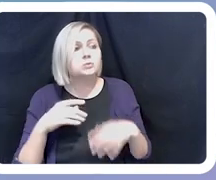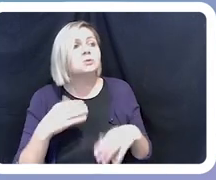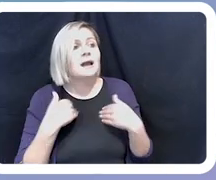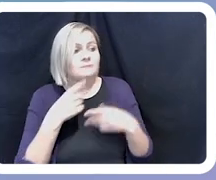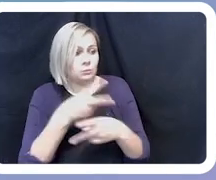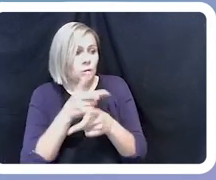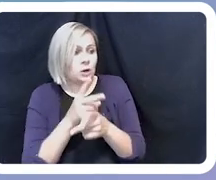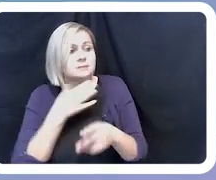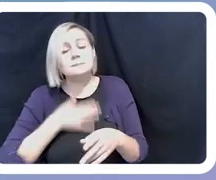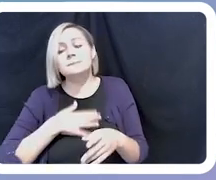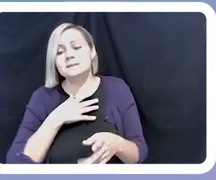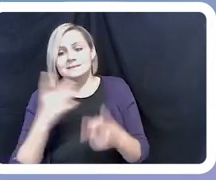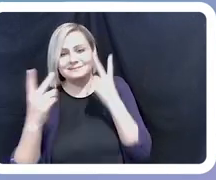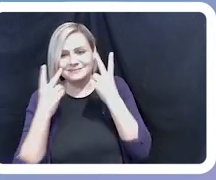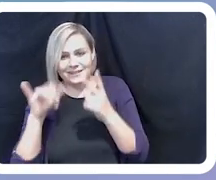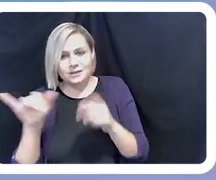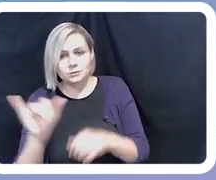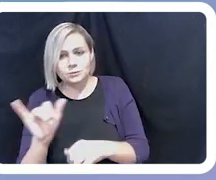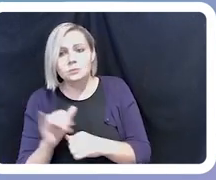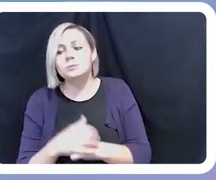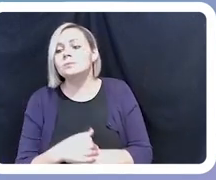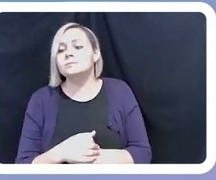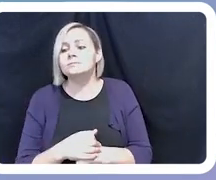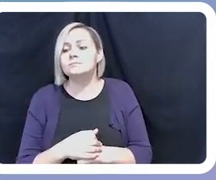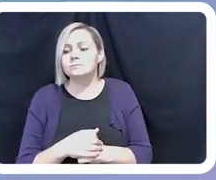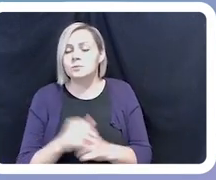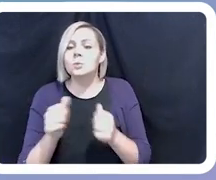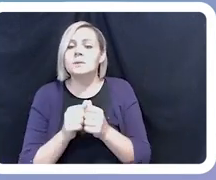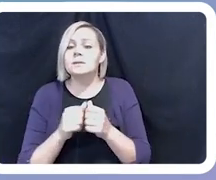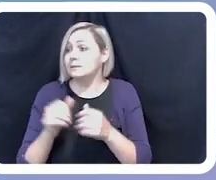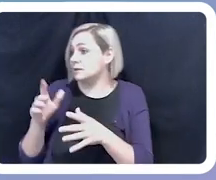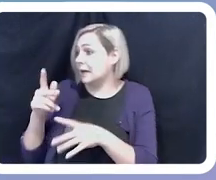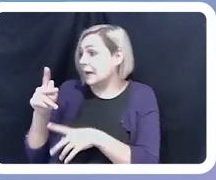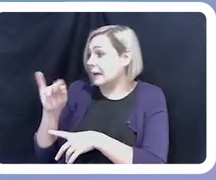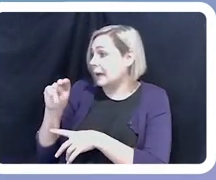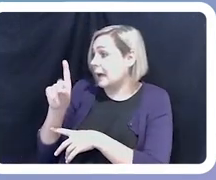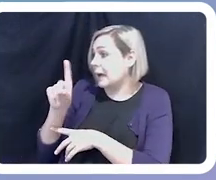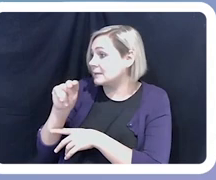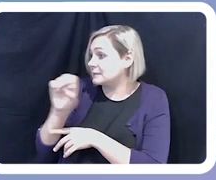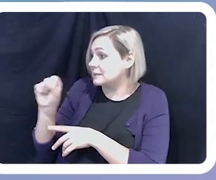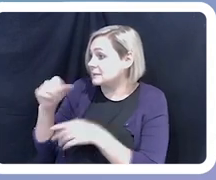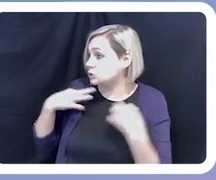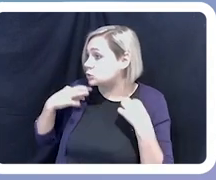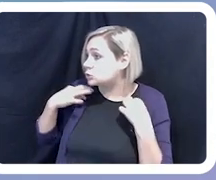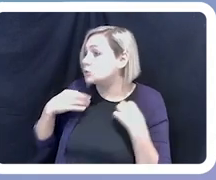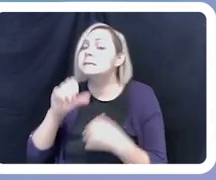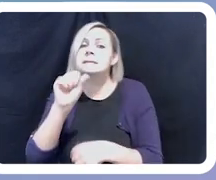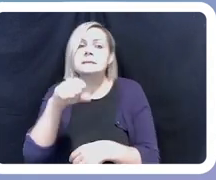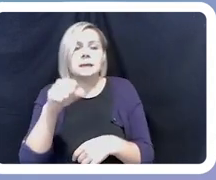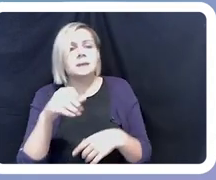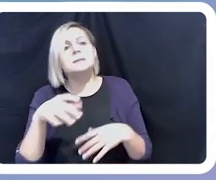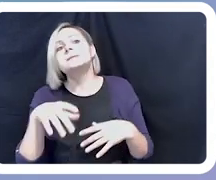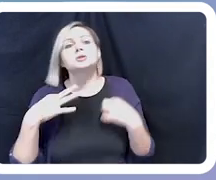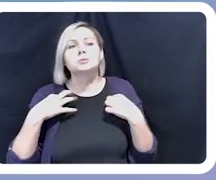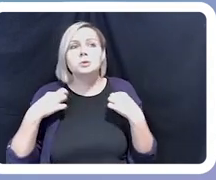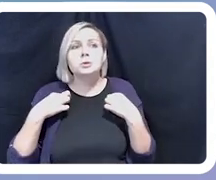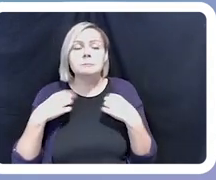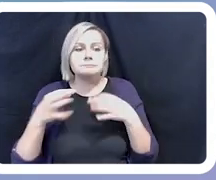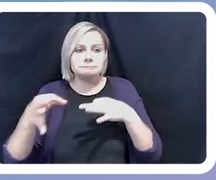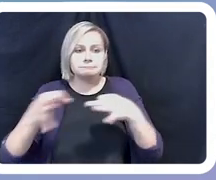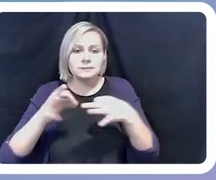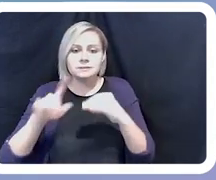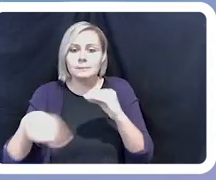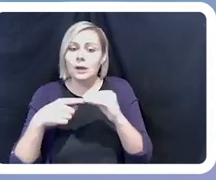obviously. So please go on that too. Yes. With Tides of Kindness. Some kindness t-shirts. It describes being